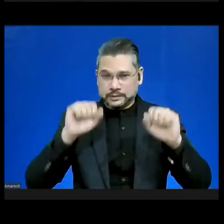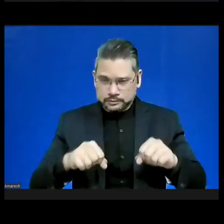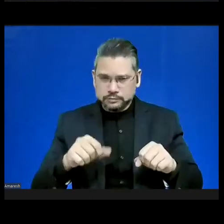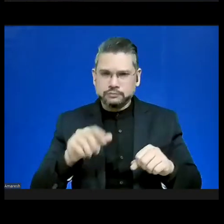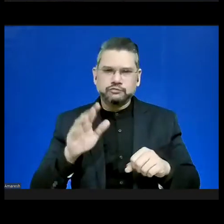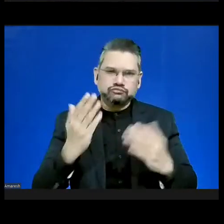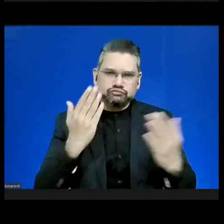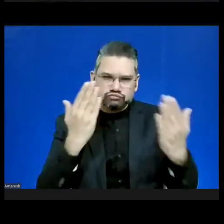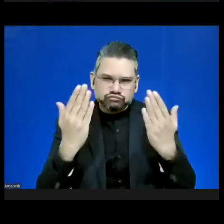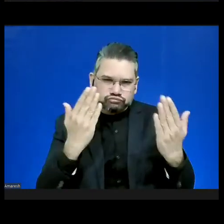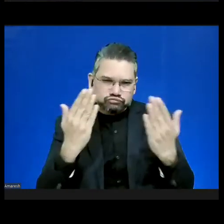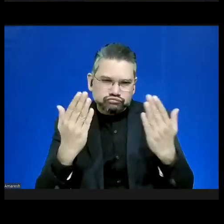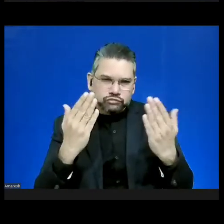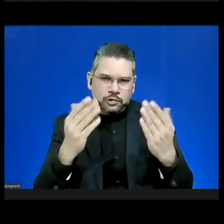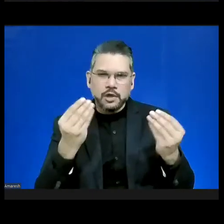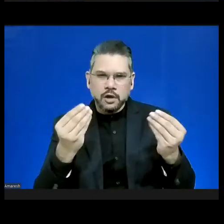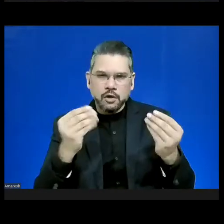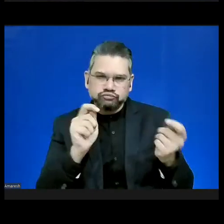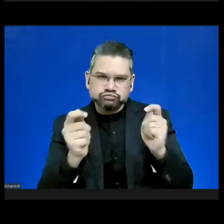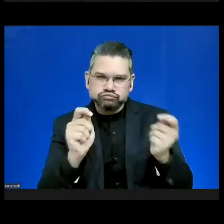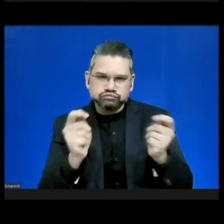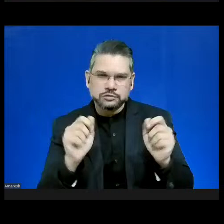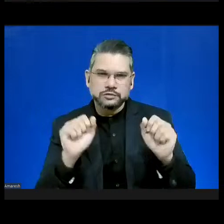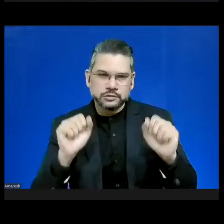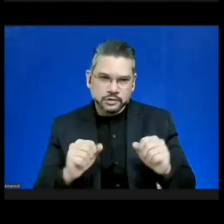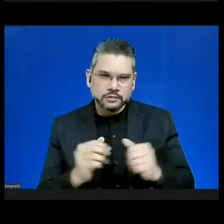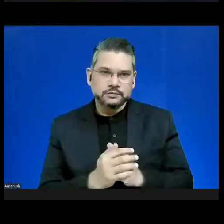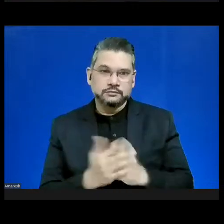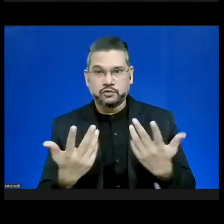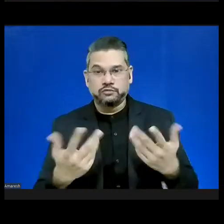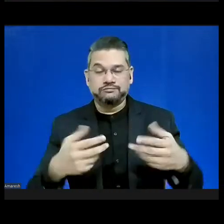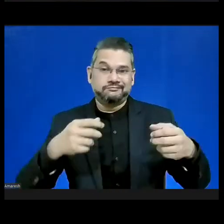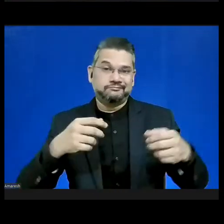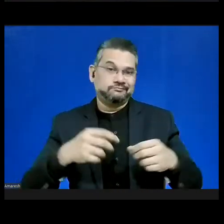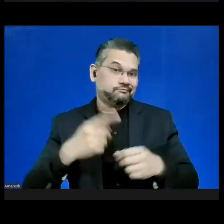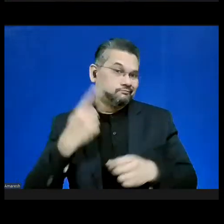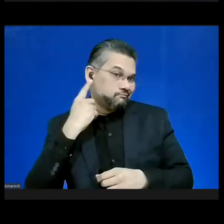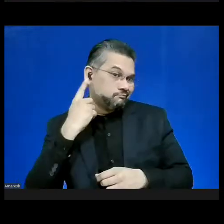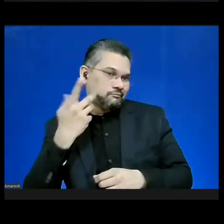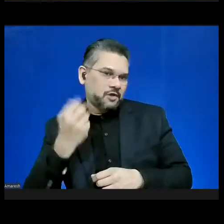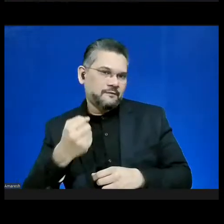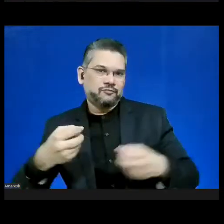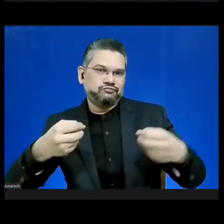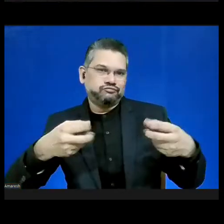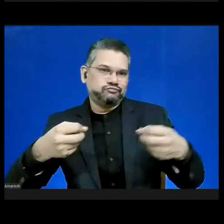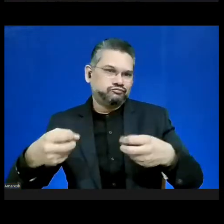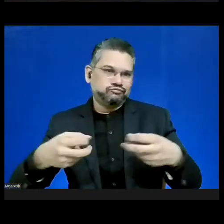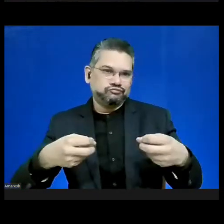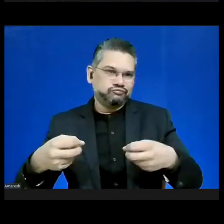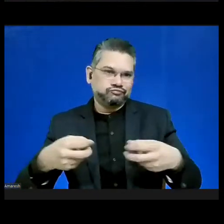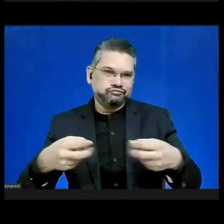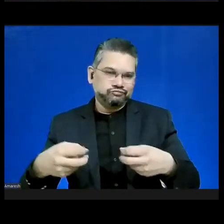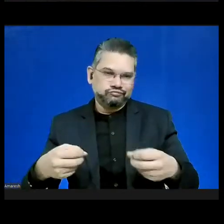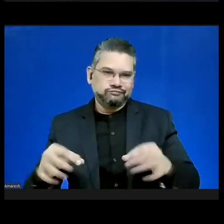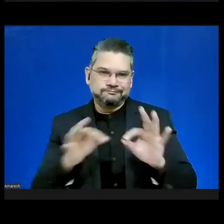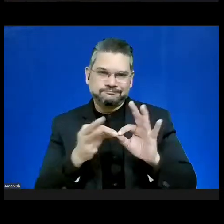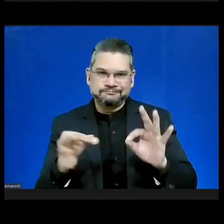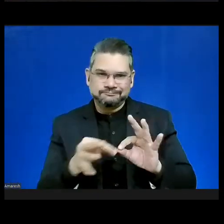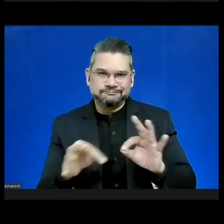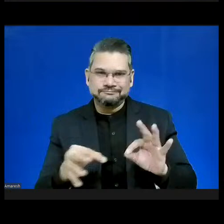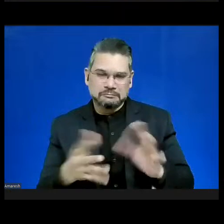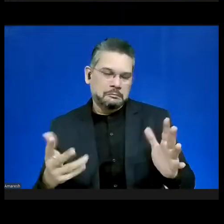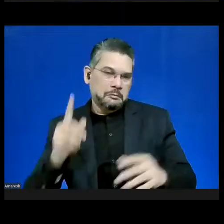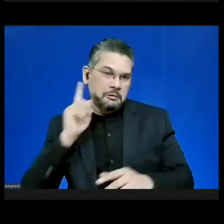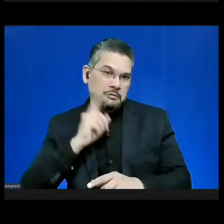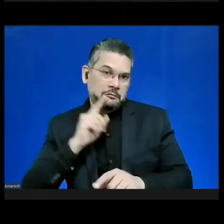needs. Caption for audio. So a hearing impaired person needs to be able to get captions because he cannot hear the audio that